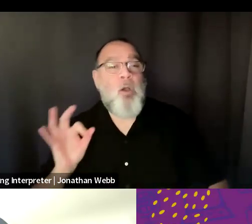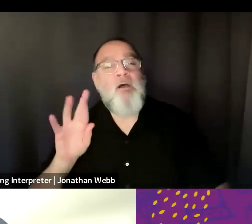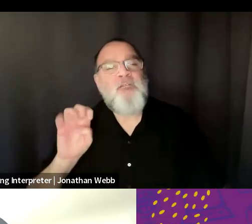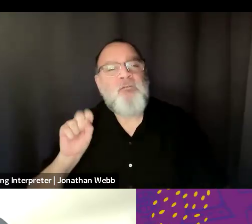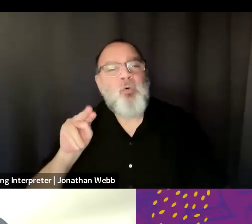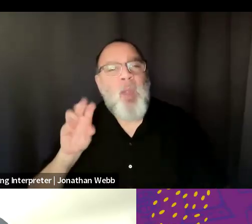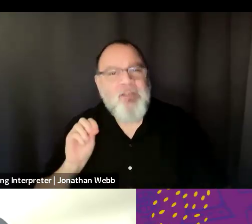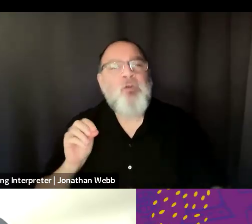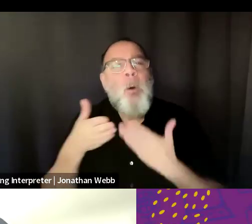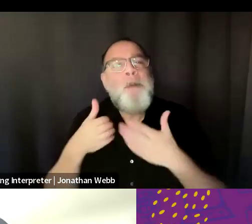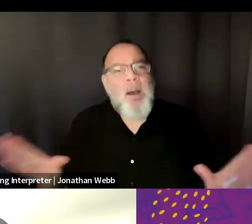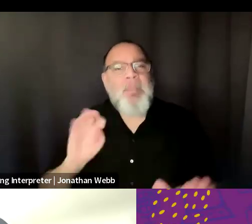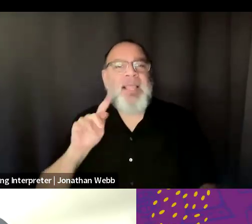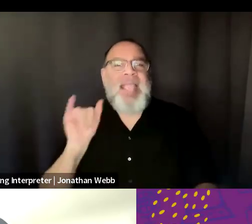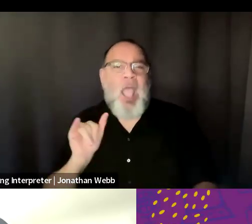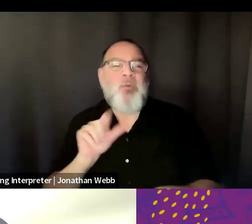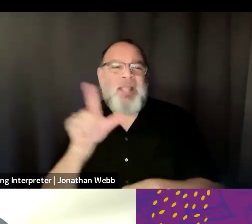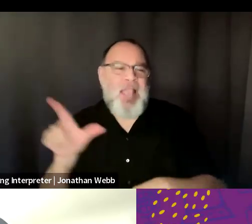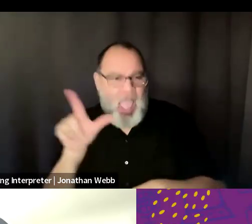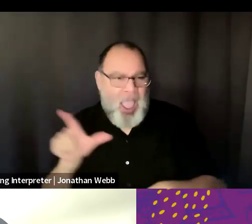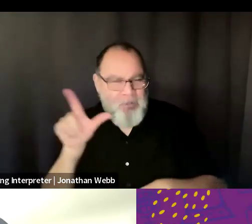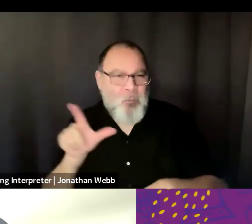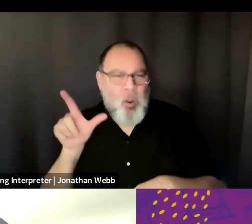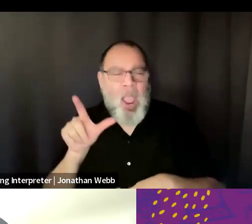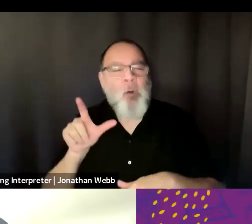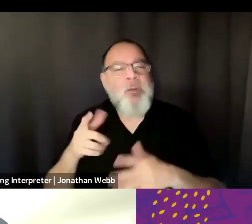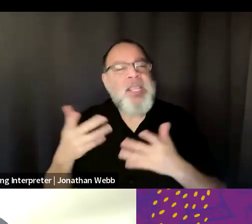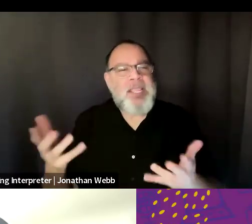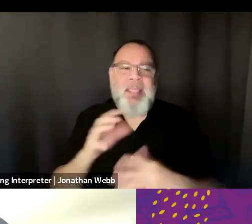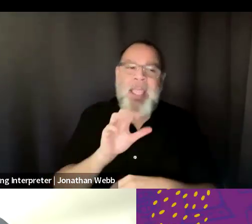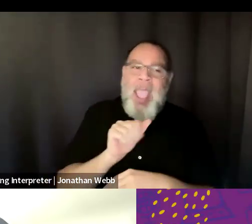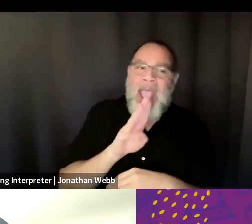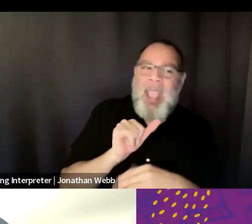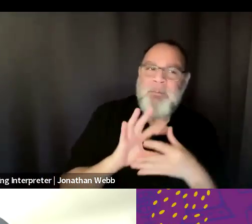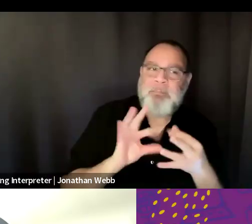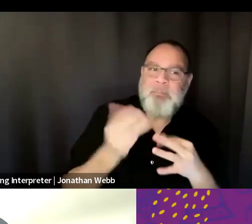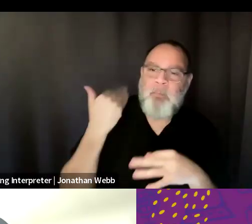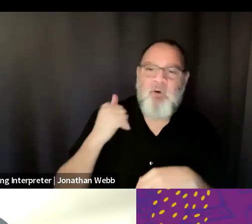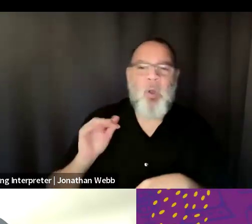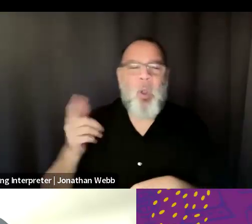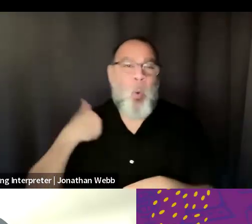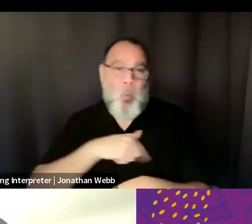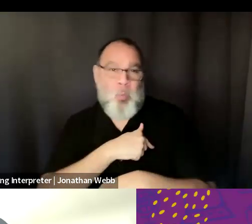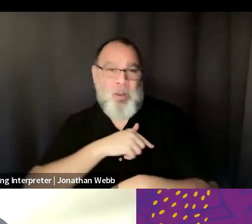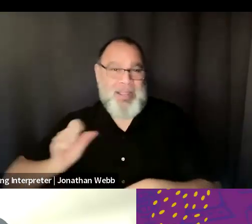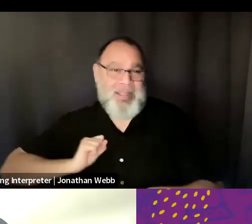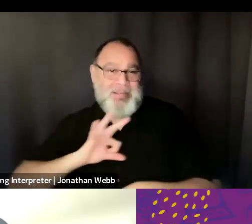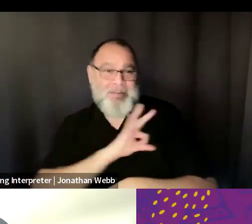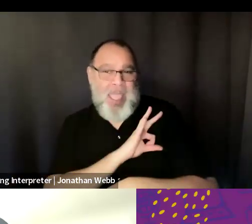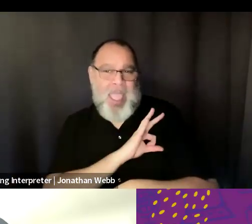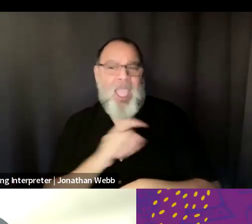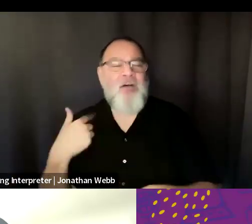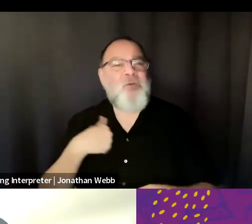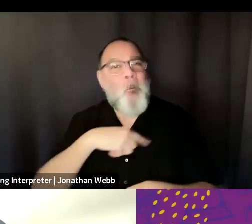support in. Amy had mentioned this before, that both our librarians, our frontline staff, all of us, we've kind of had to become ad